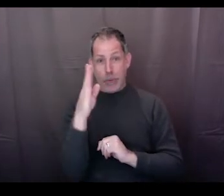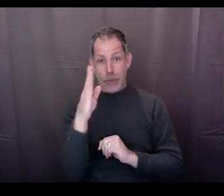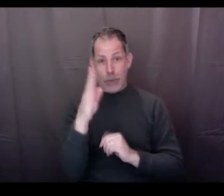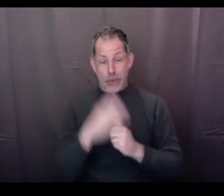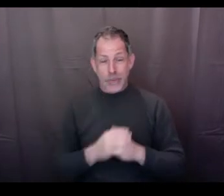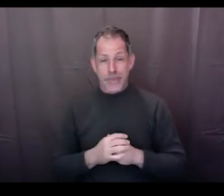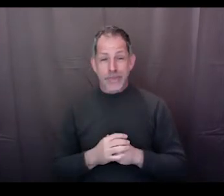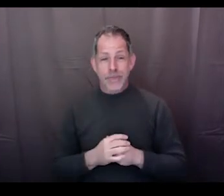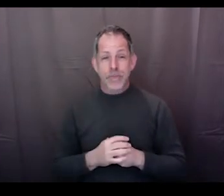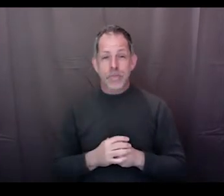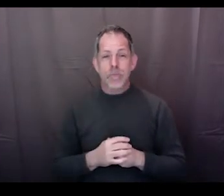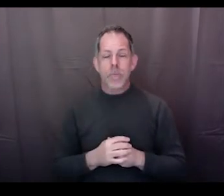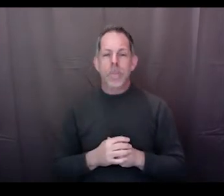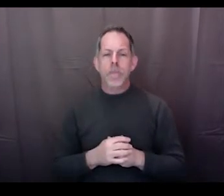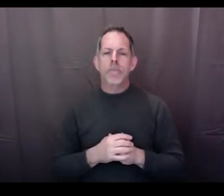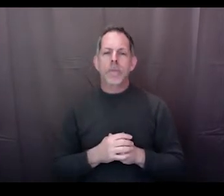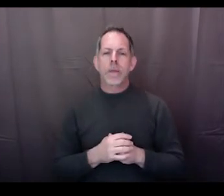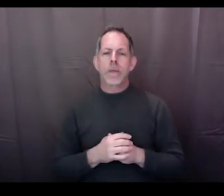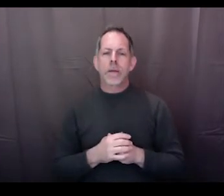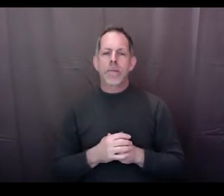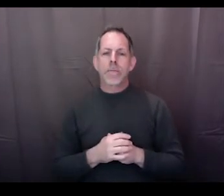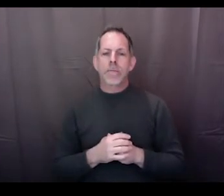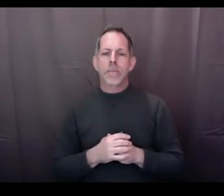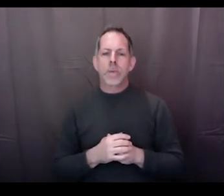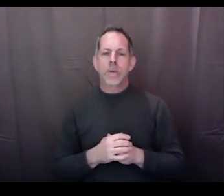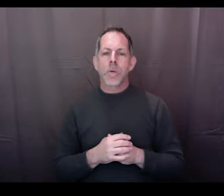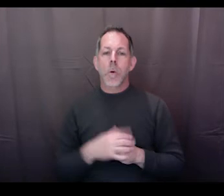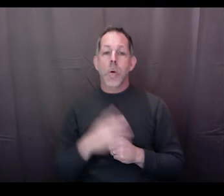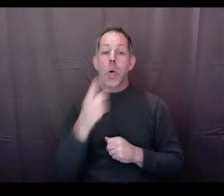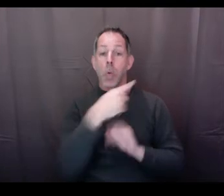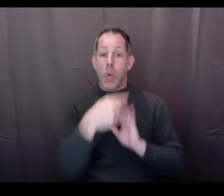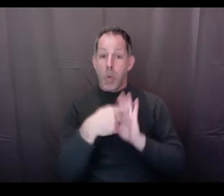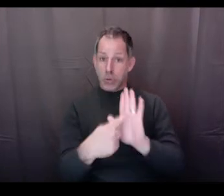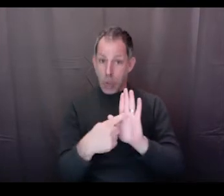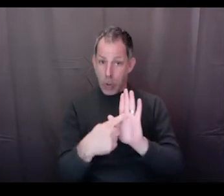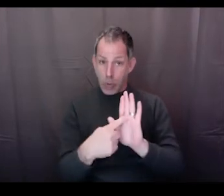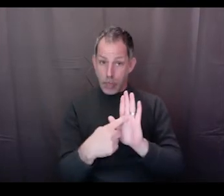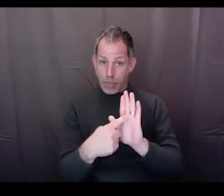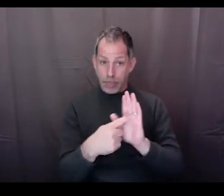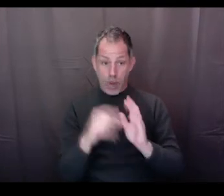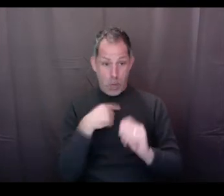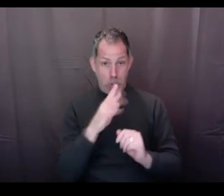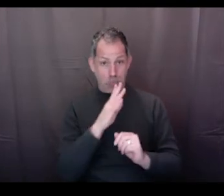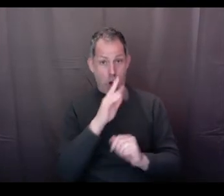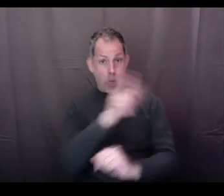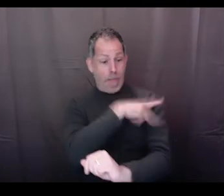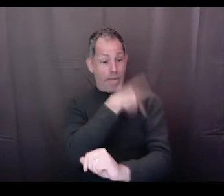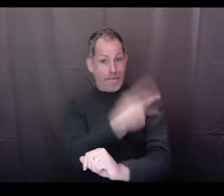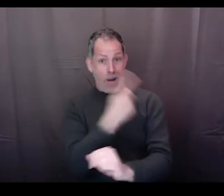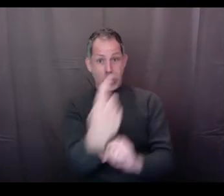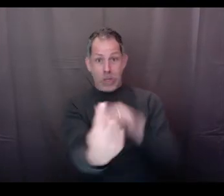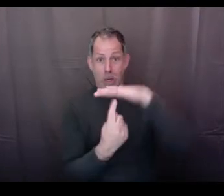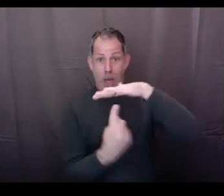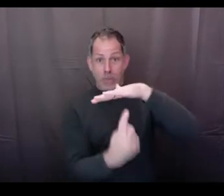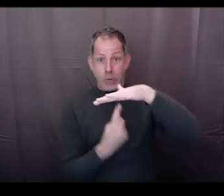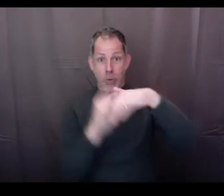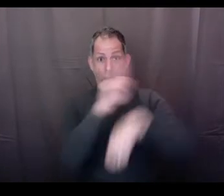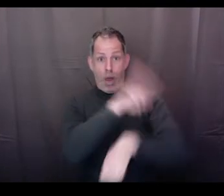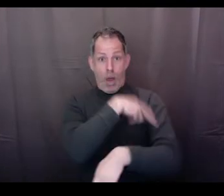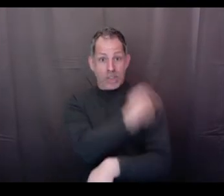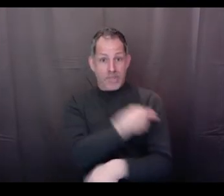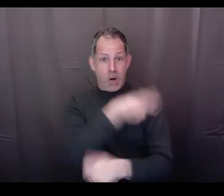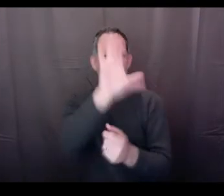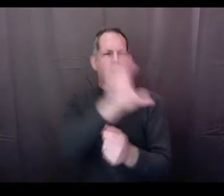Instead of this being the day of report, this is the day that, in retrospect, when we do speak with the case and we ask, well, when did you